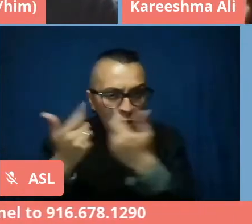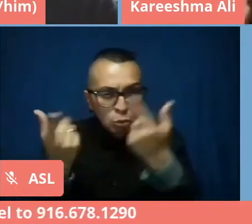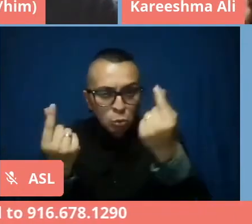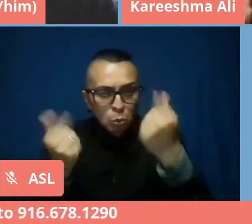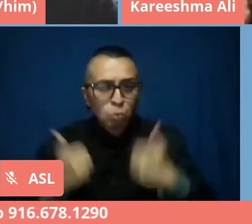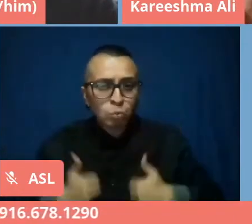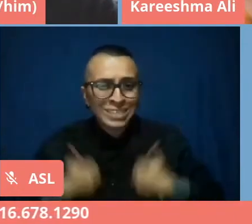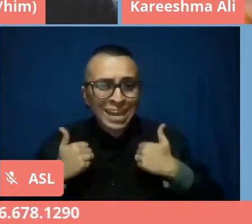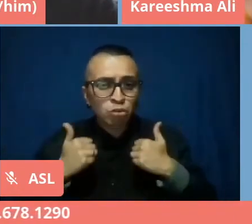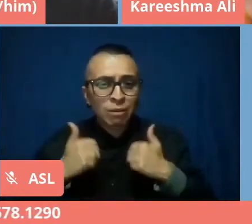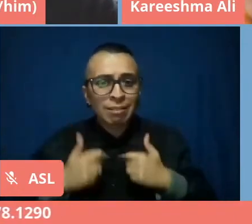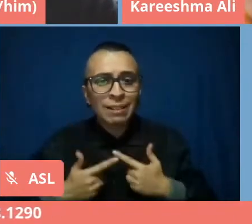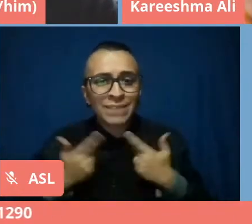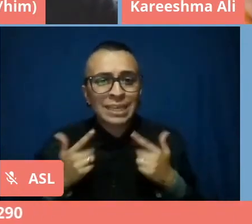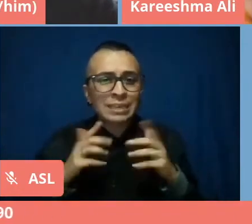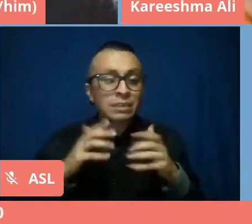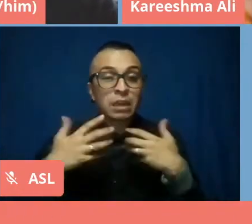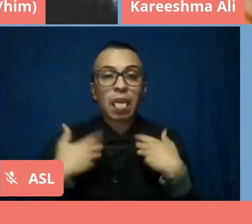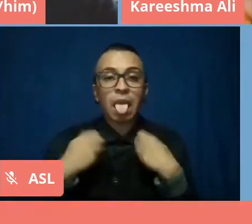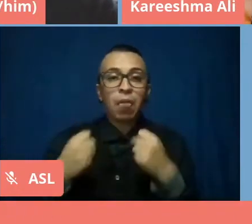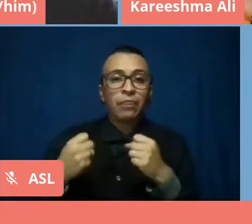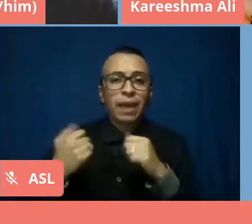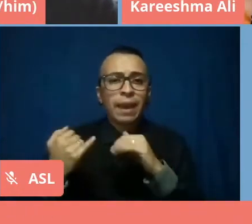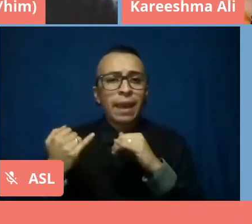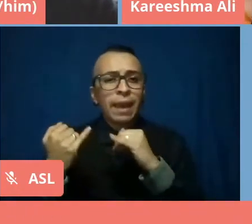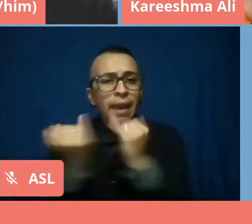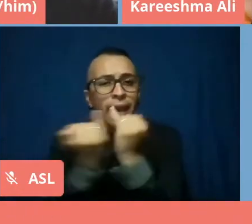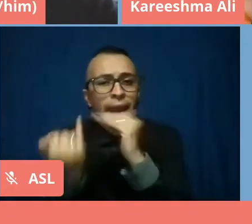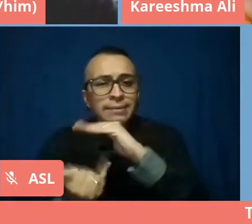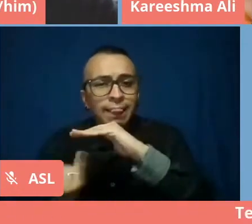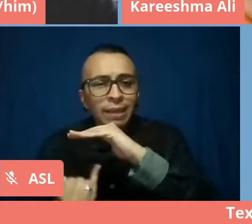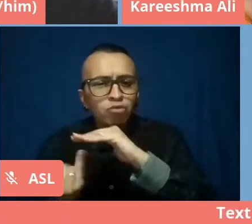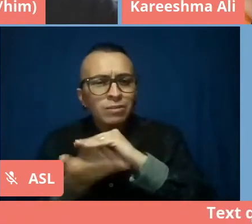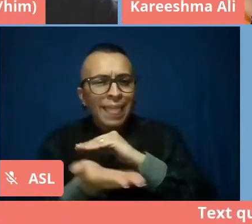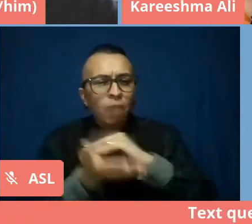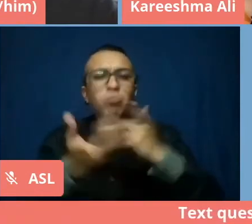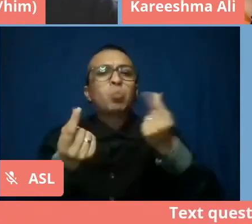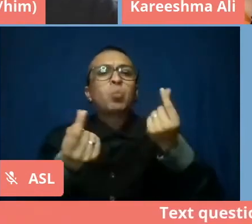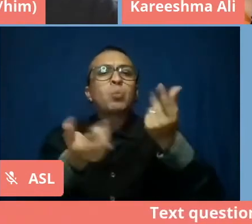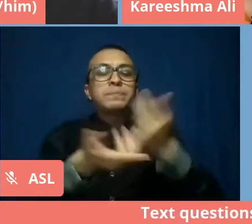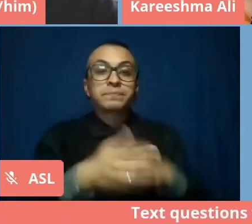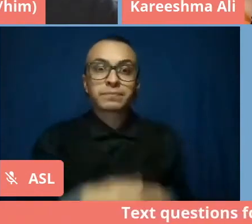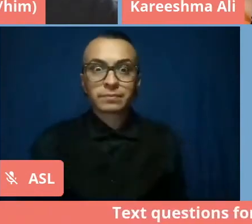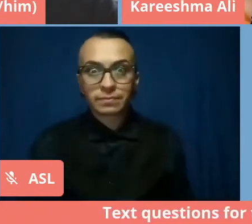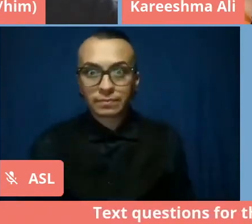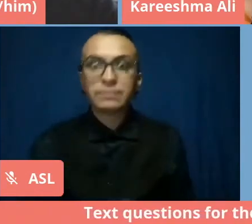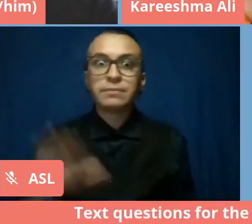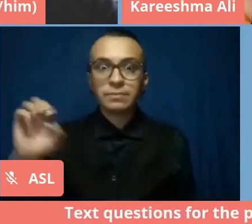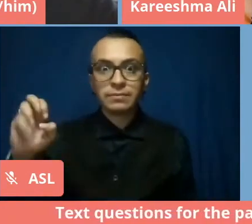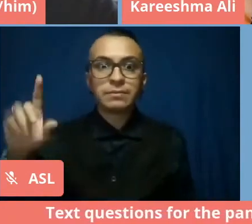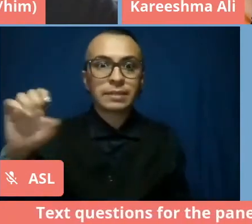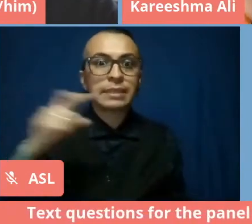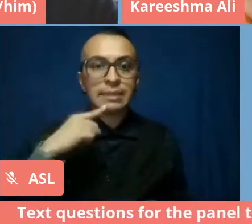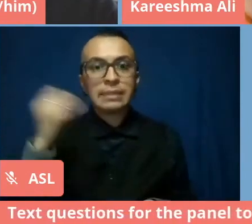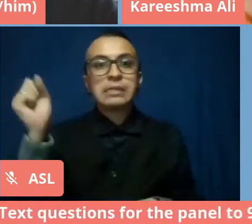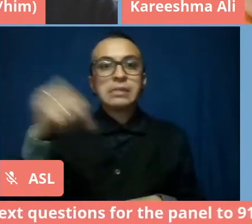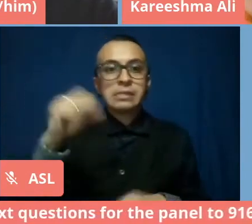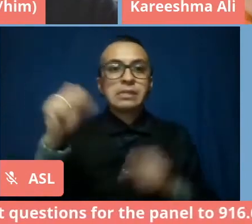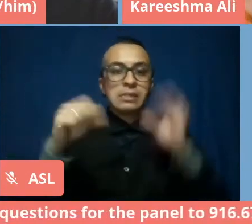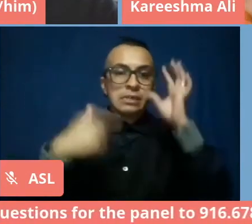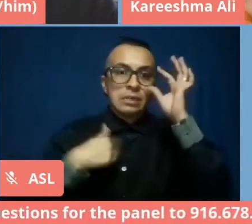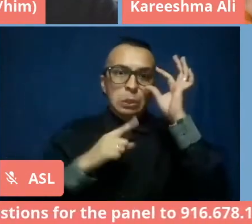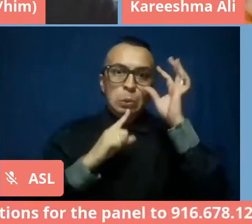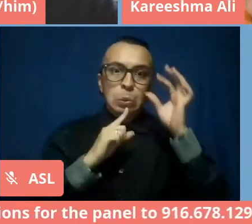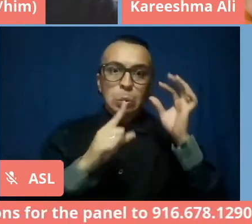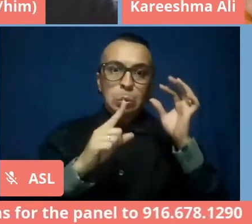living and health and isolation and well-being there. Yeah, that has certainly been a challenge, and certainly through